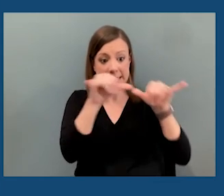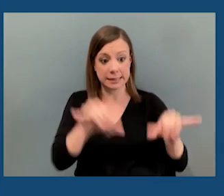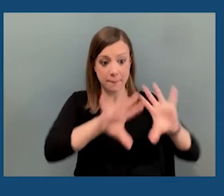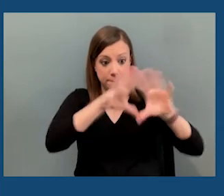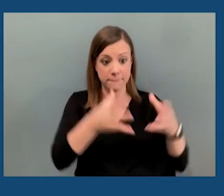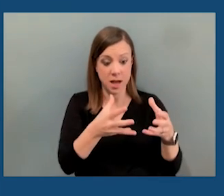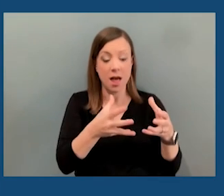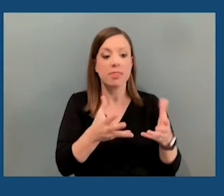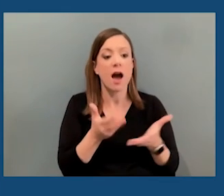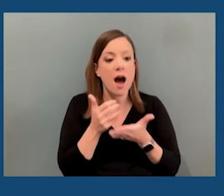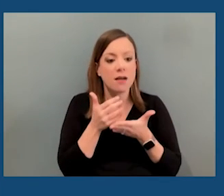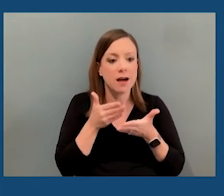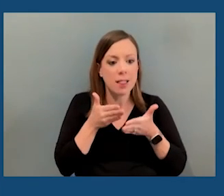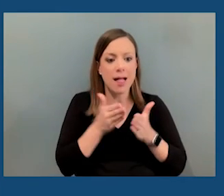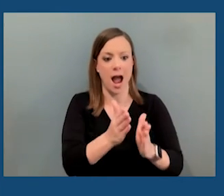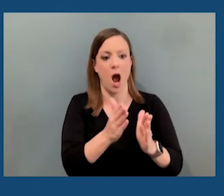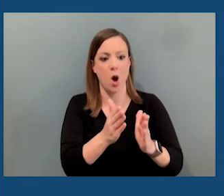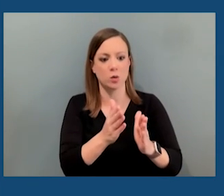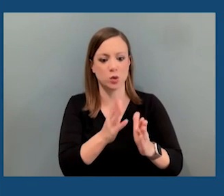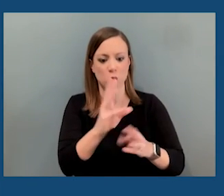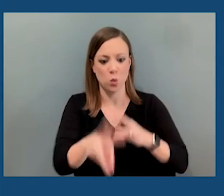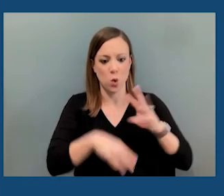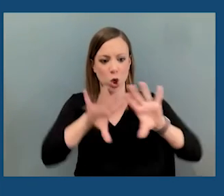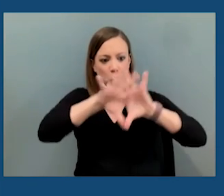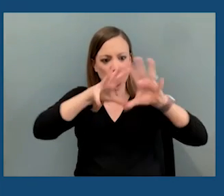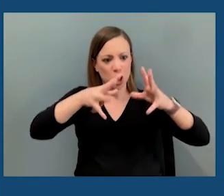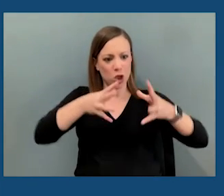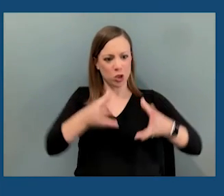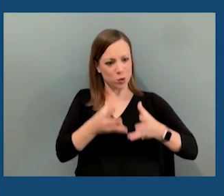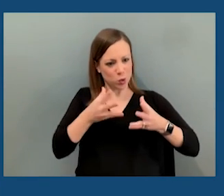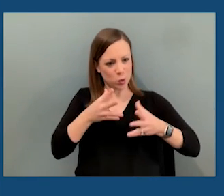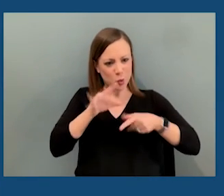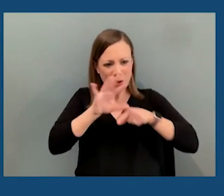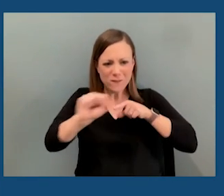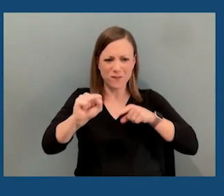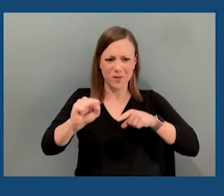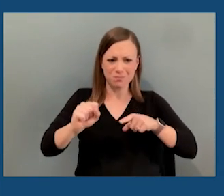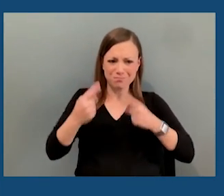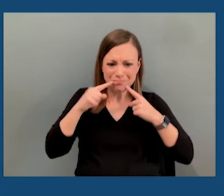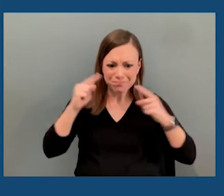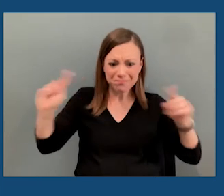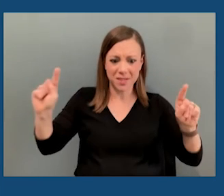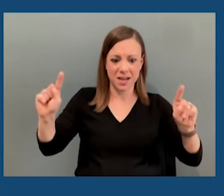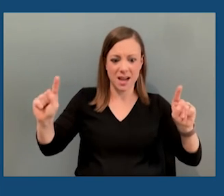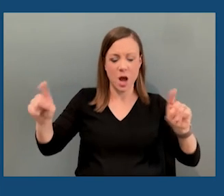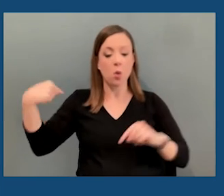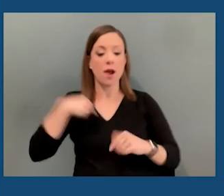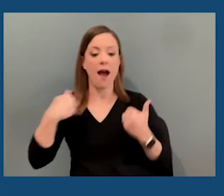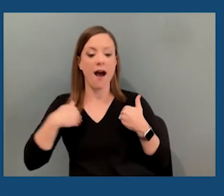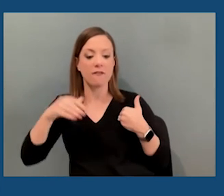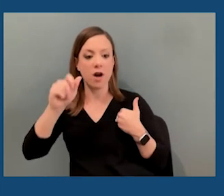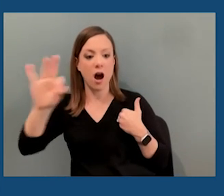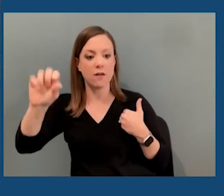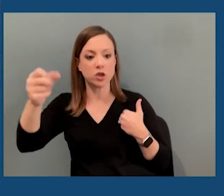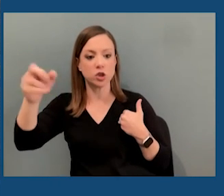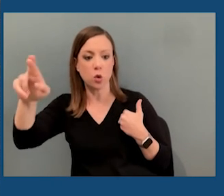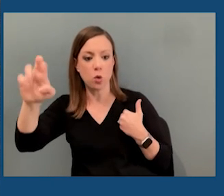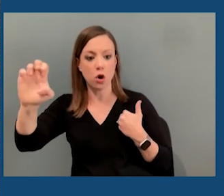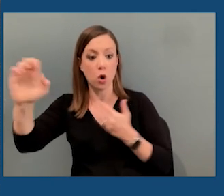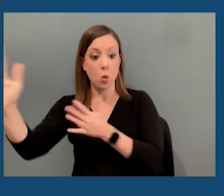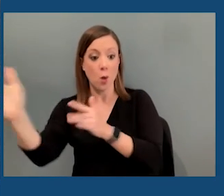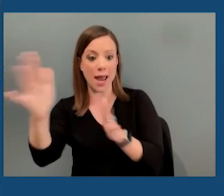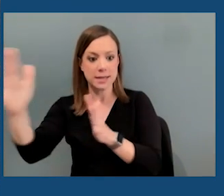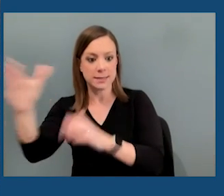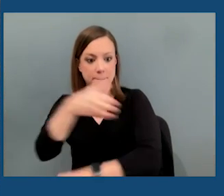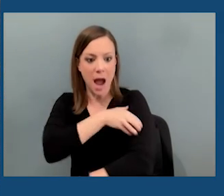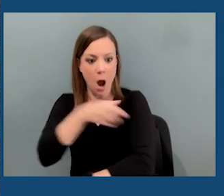it's the offshore wind generating power just a few miles down the road, clean energy, we're all going to power